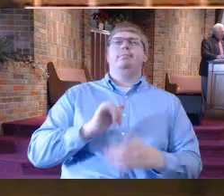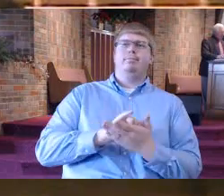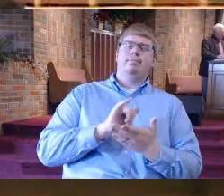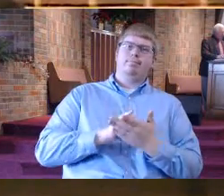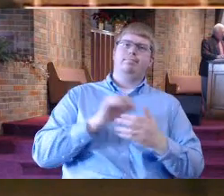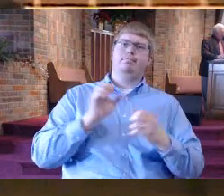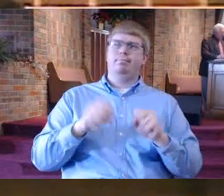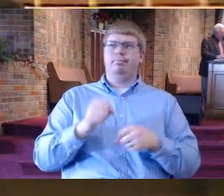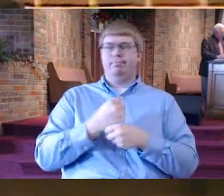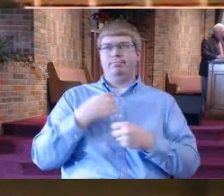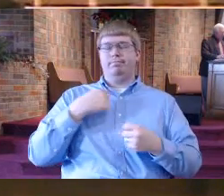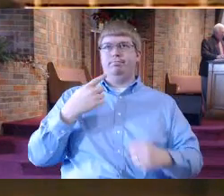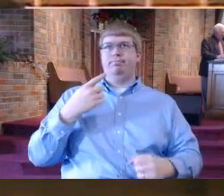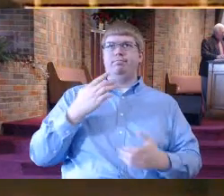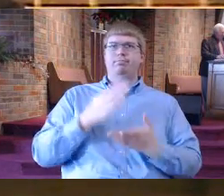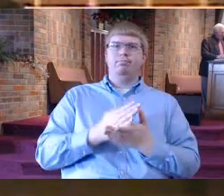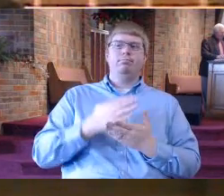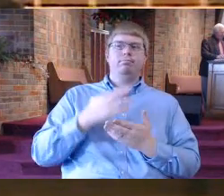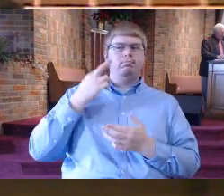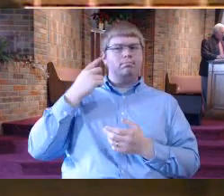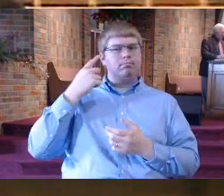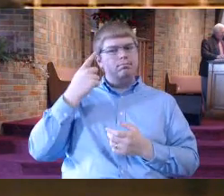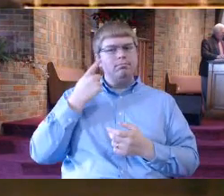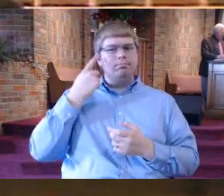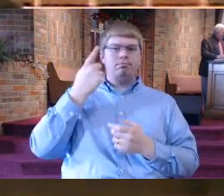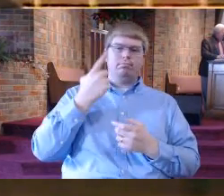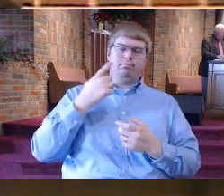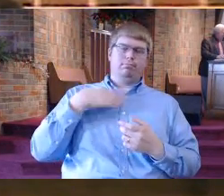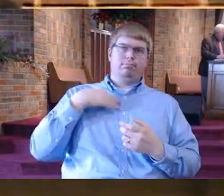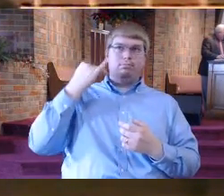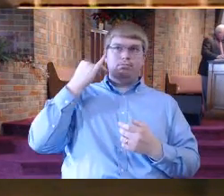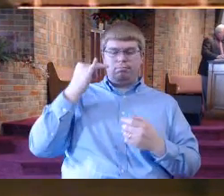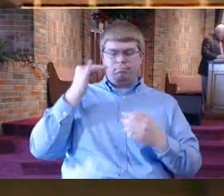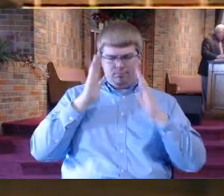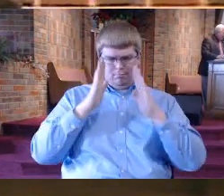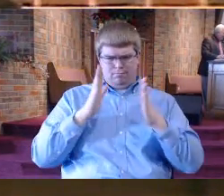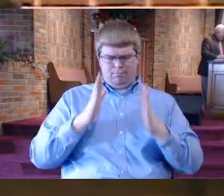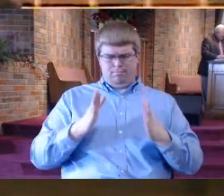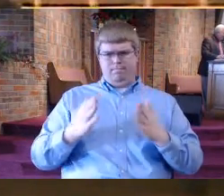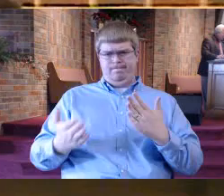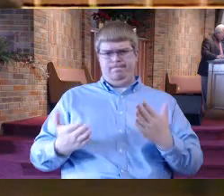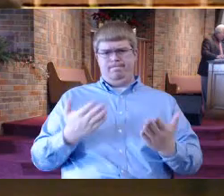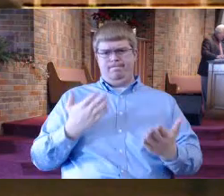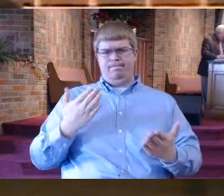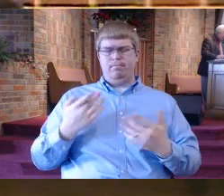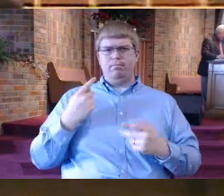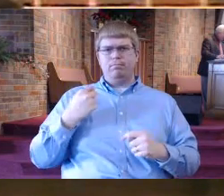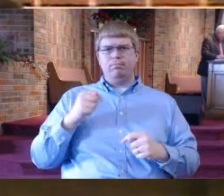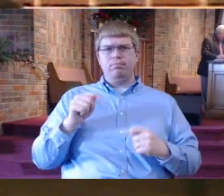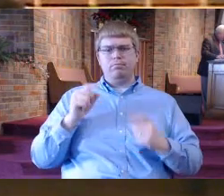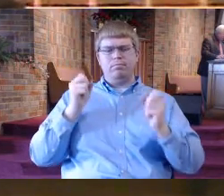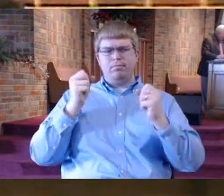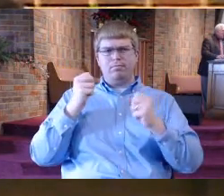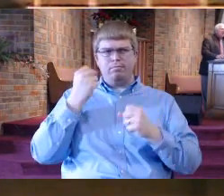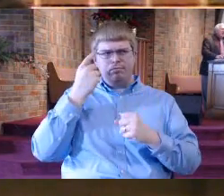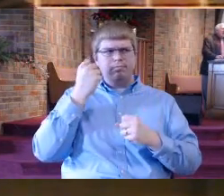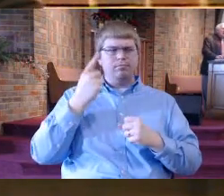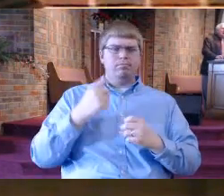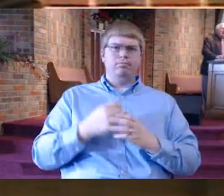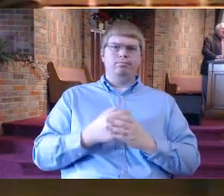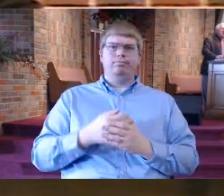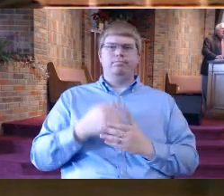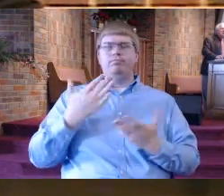can capture our imagination or our attention. Or it may be that you find yourself